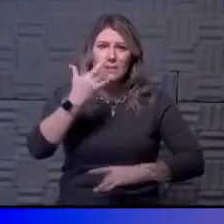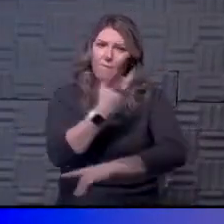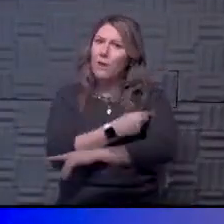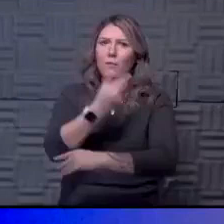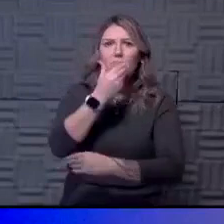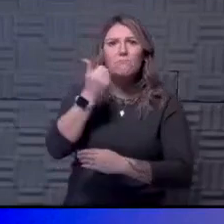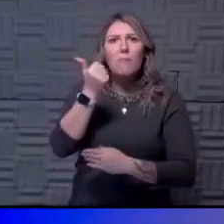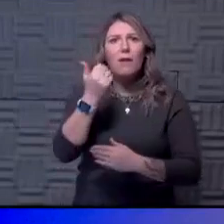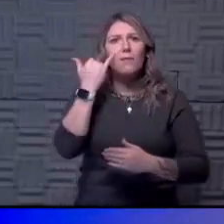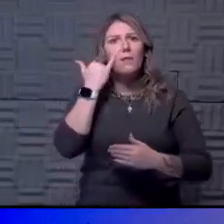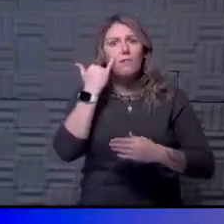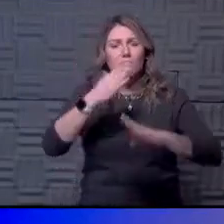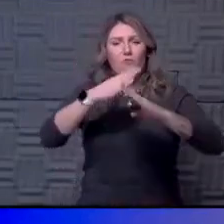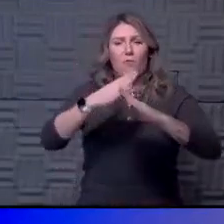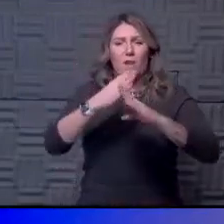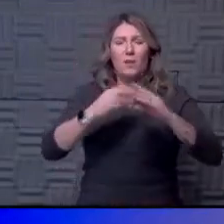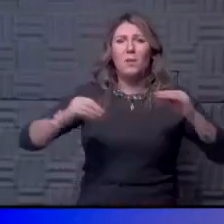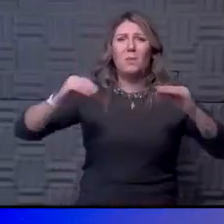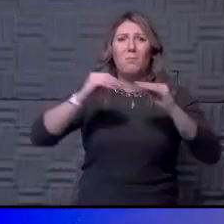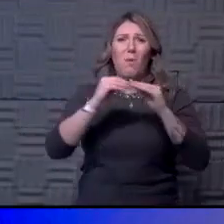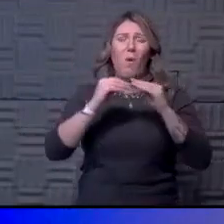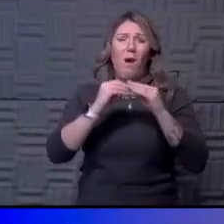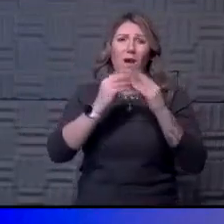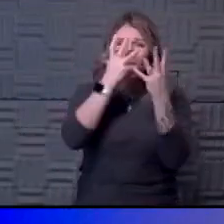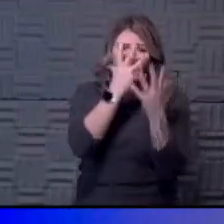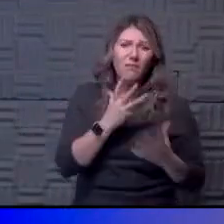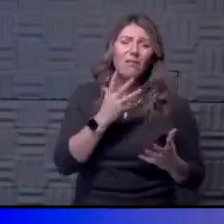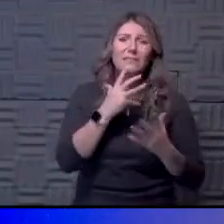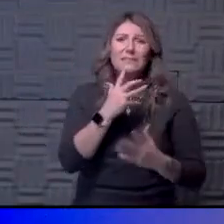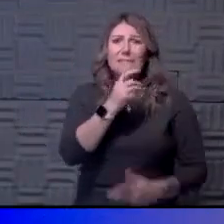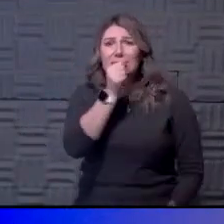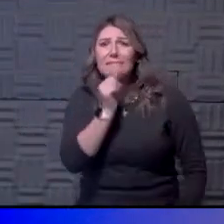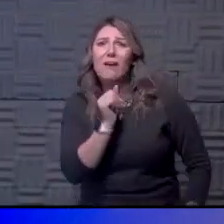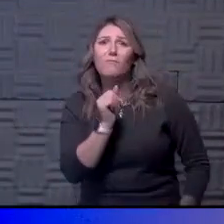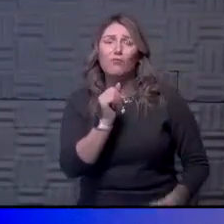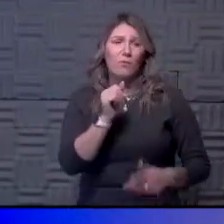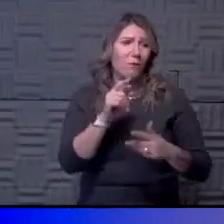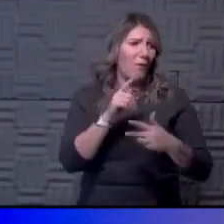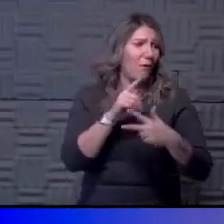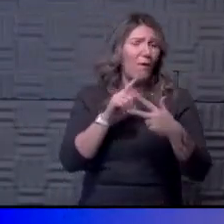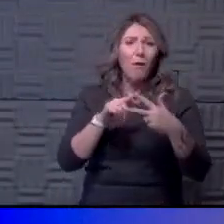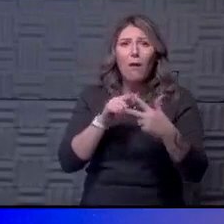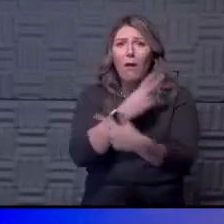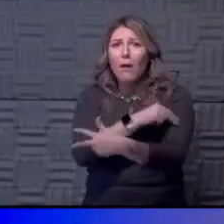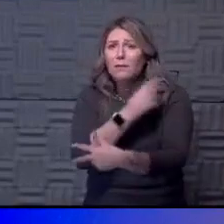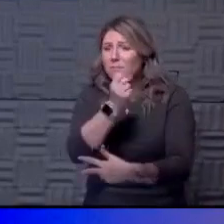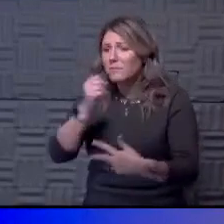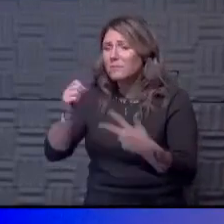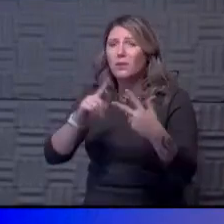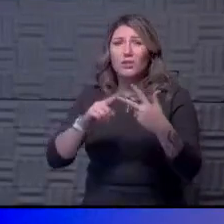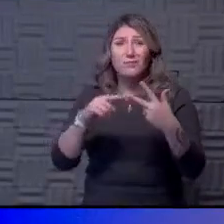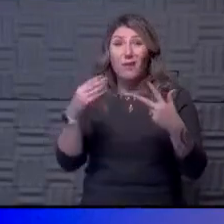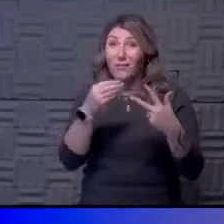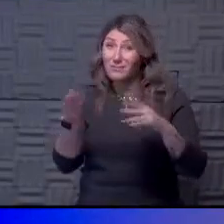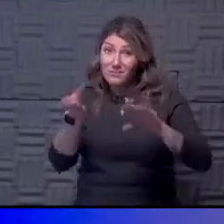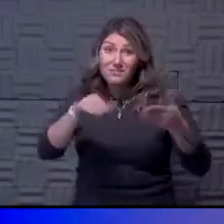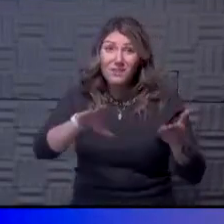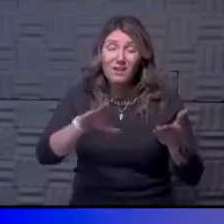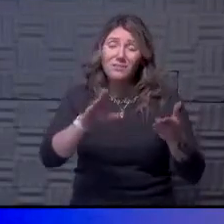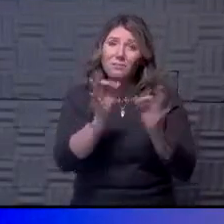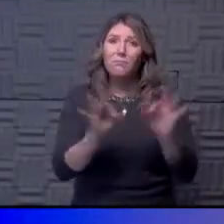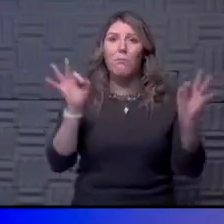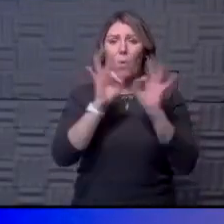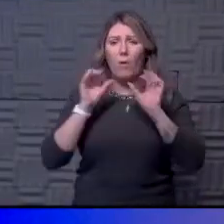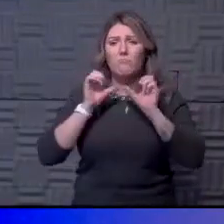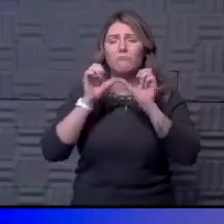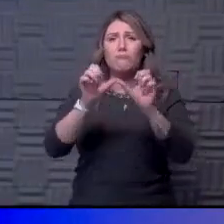prevent some of the further devastation, suffering, hospitalization, and death that we can do. And so it is just important to continue to get